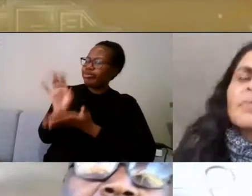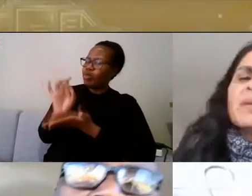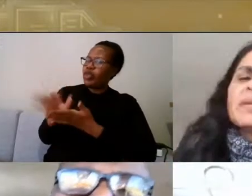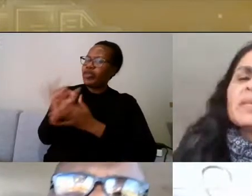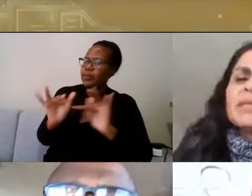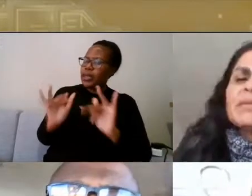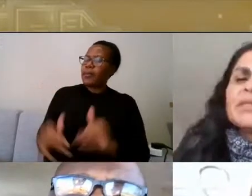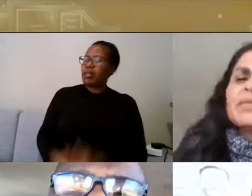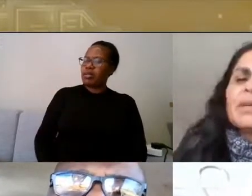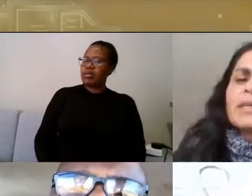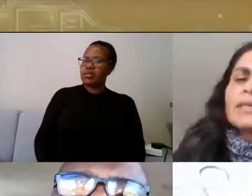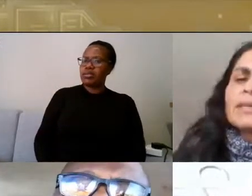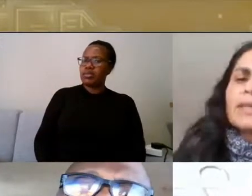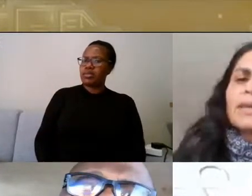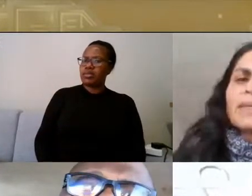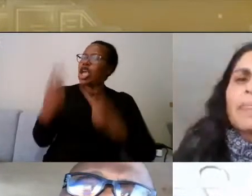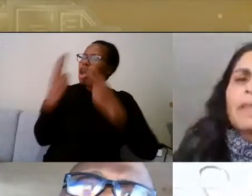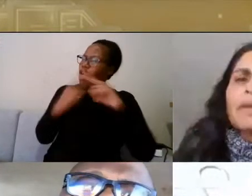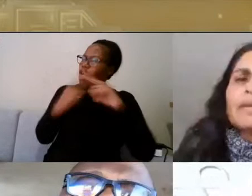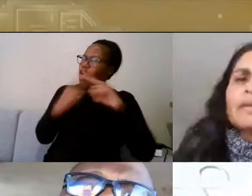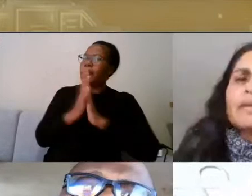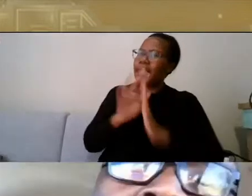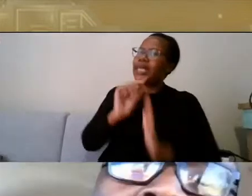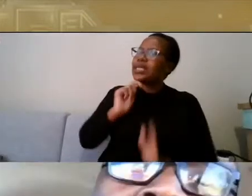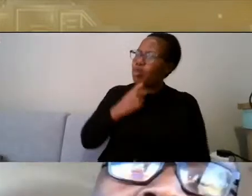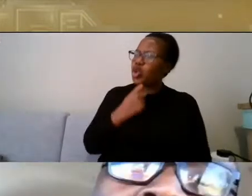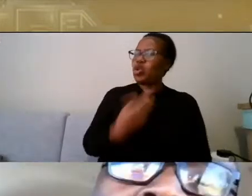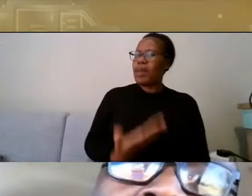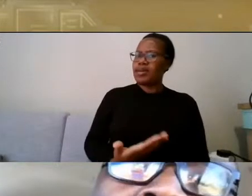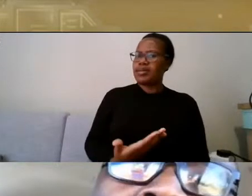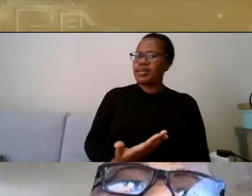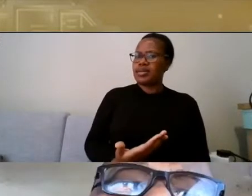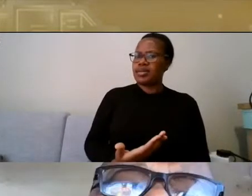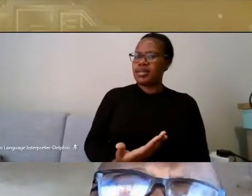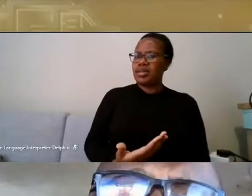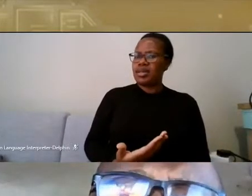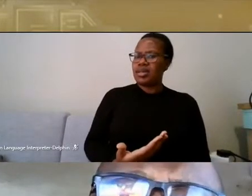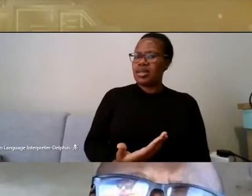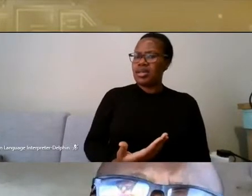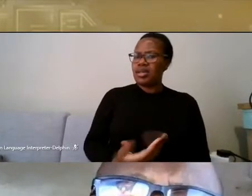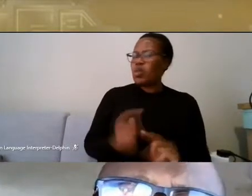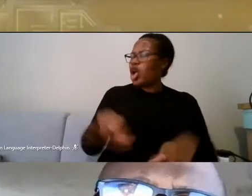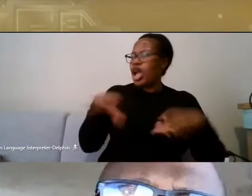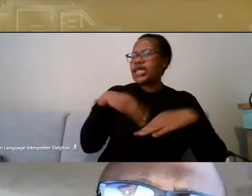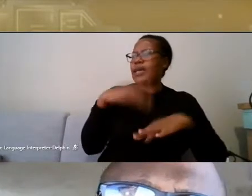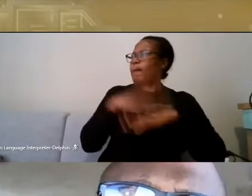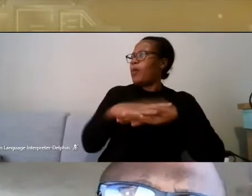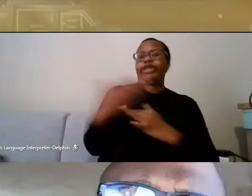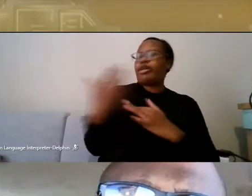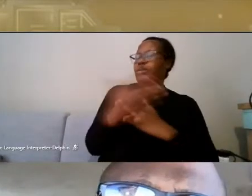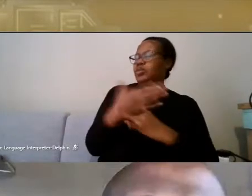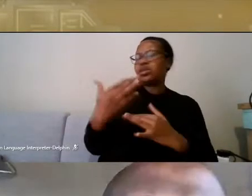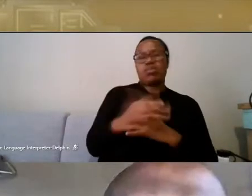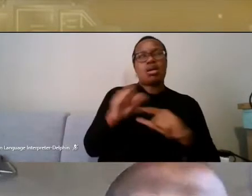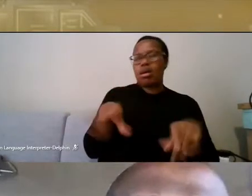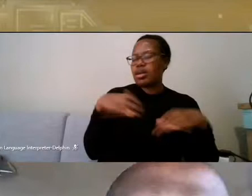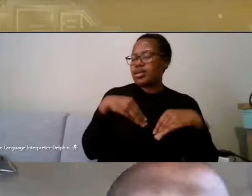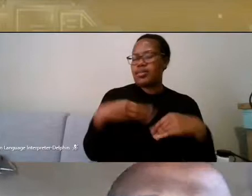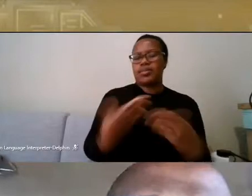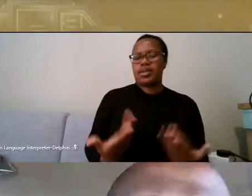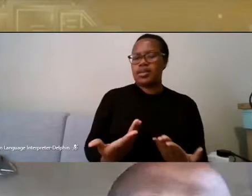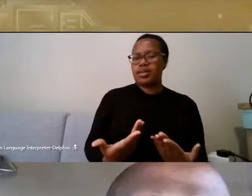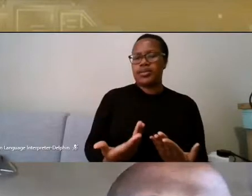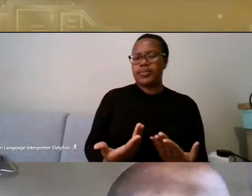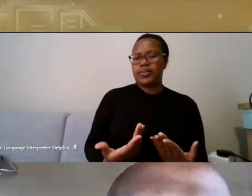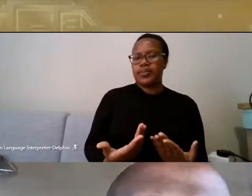Honourable members, please mute your mics. And I don't think we can take any more interruptions in this meeting.